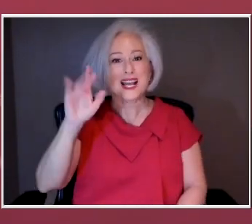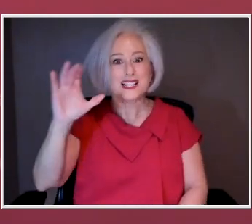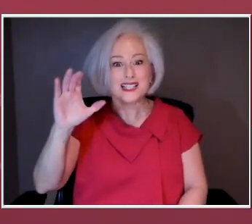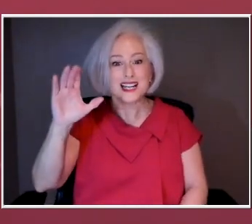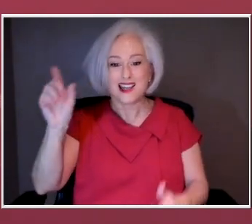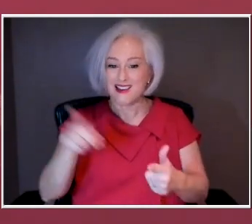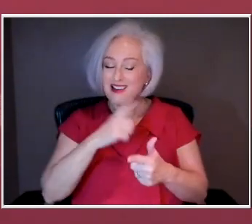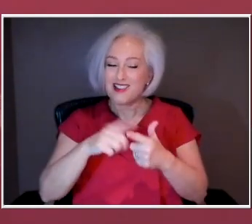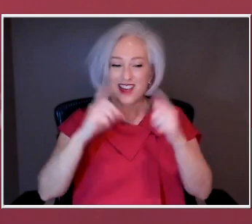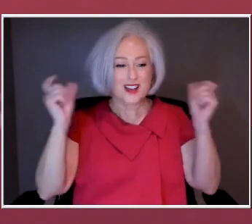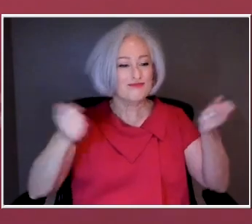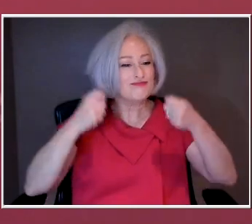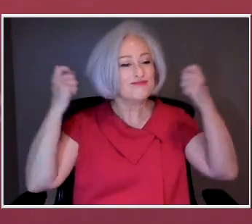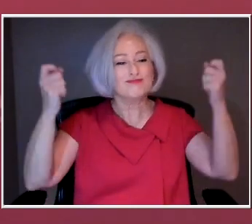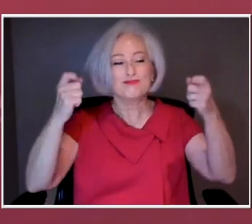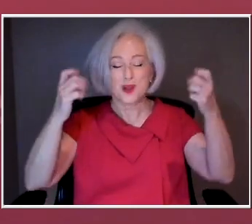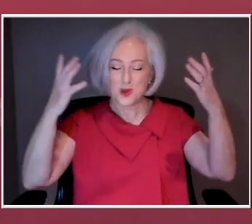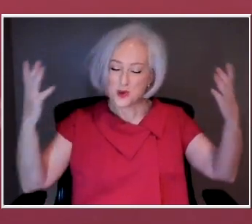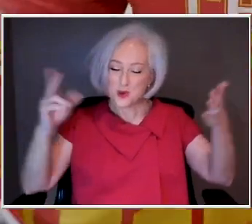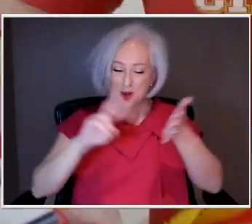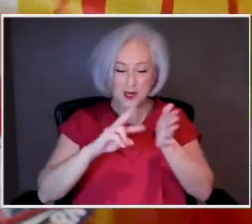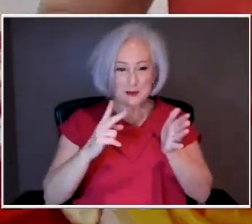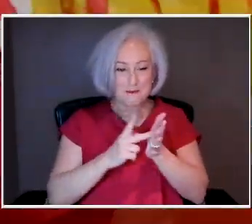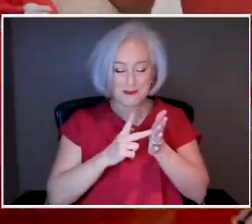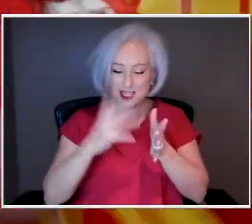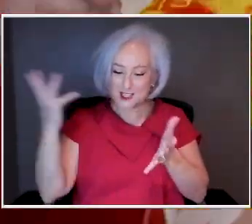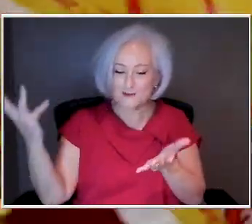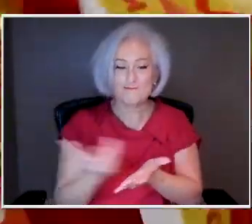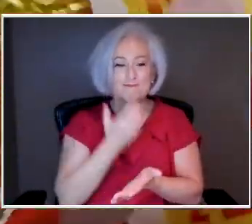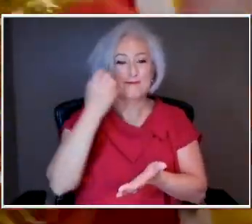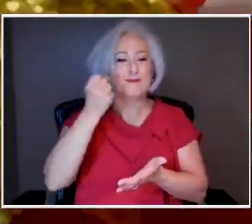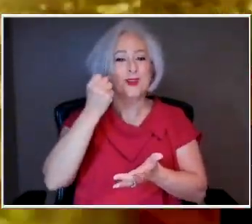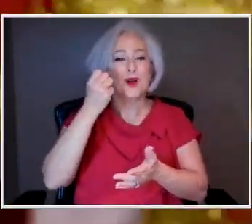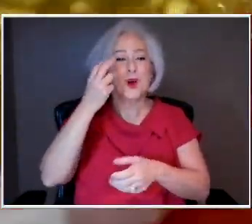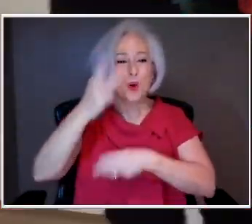win a world championship together.